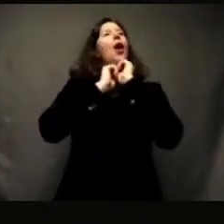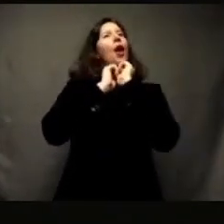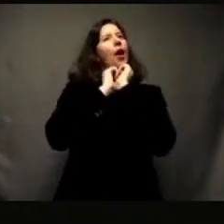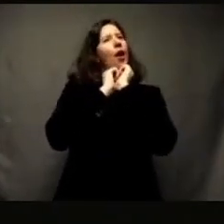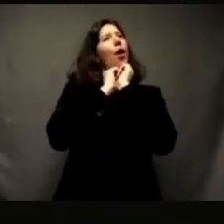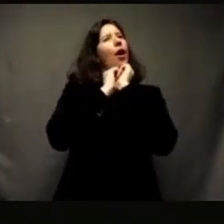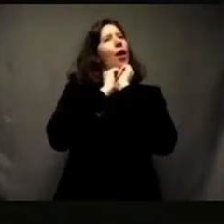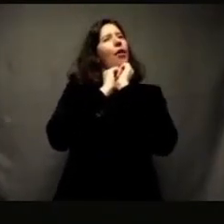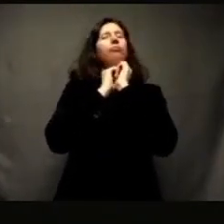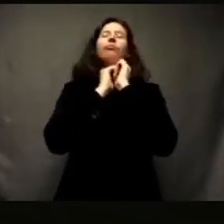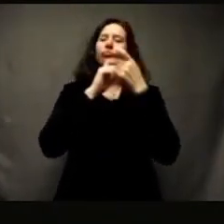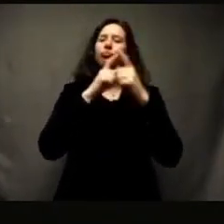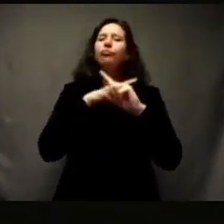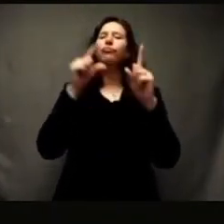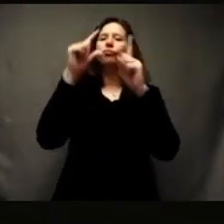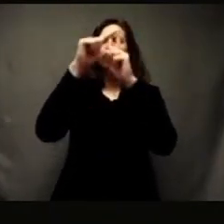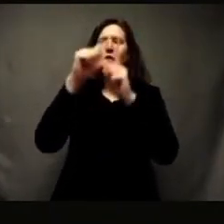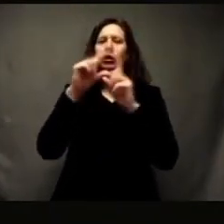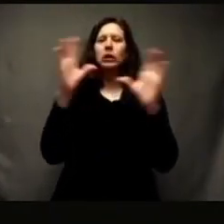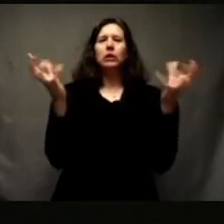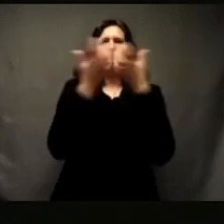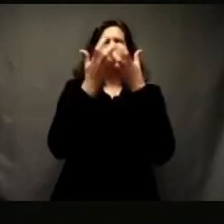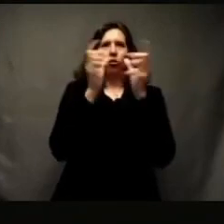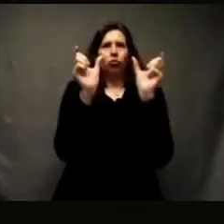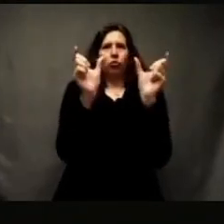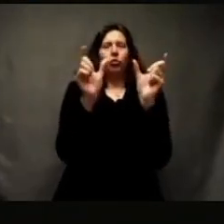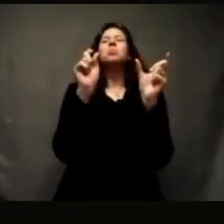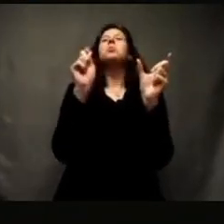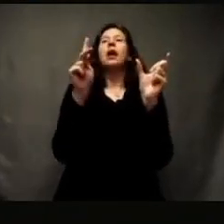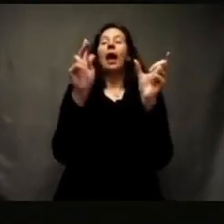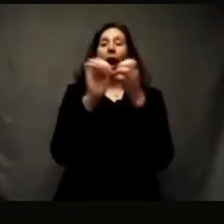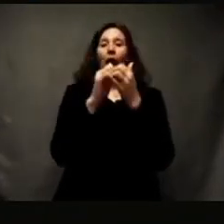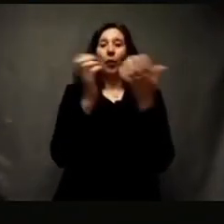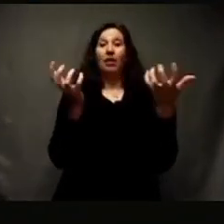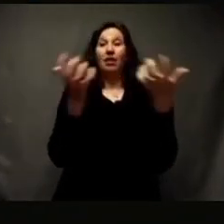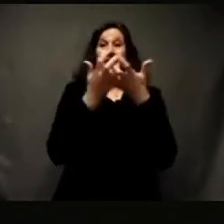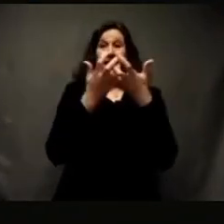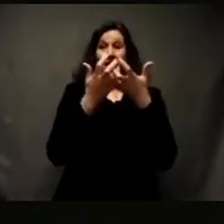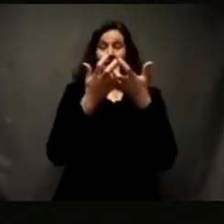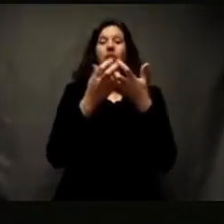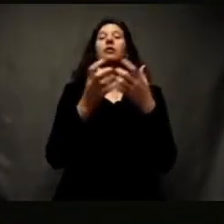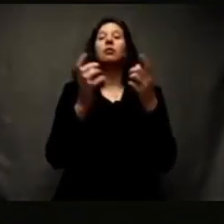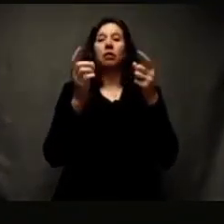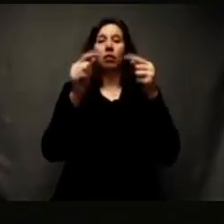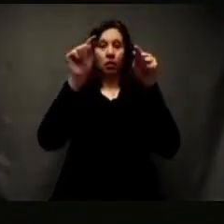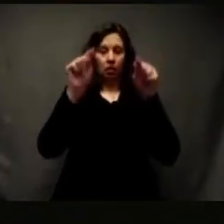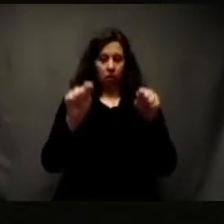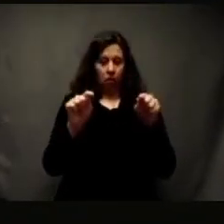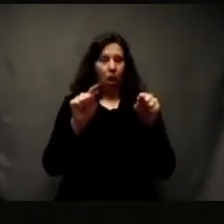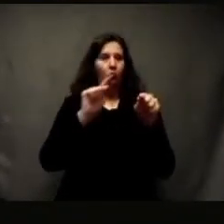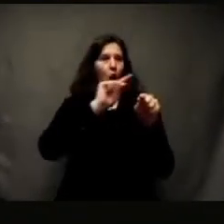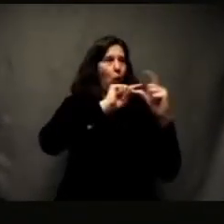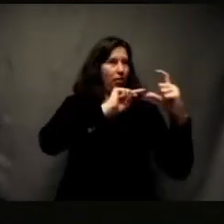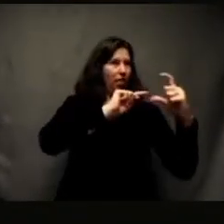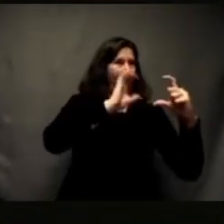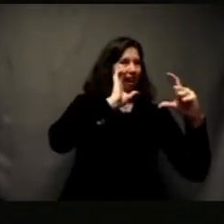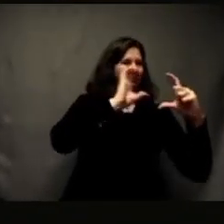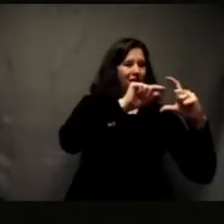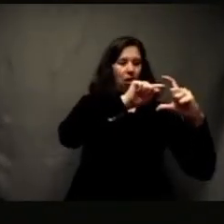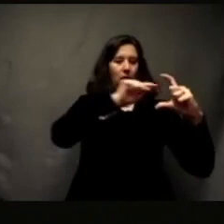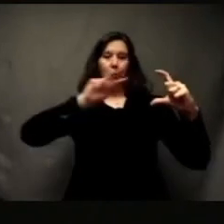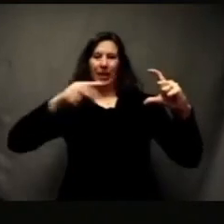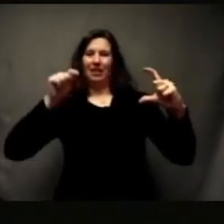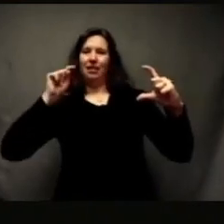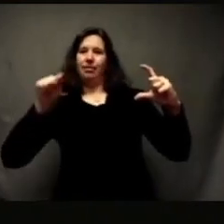few different steps, break it up and see how it connects, that's a good first step. And so then also introducing